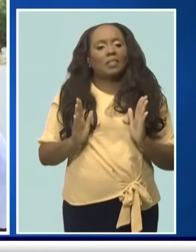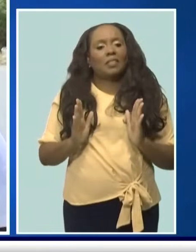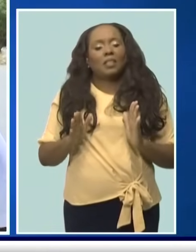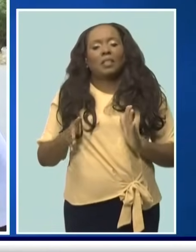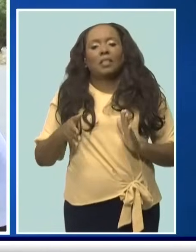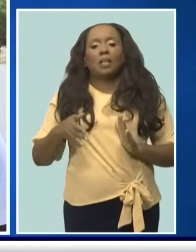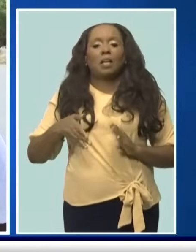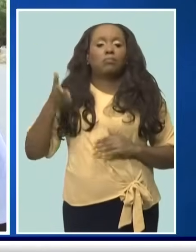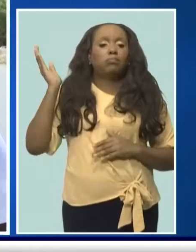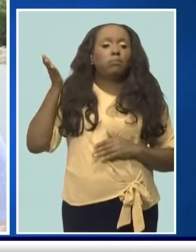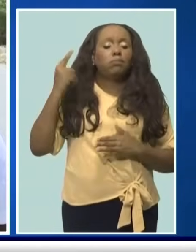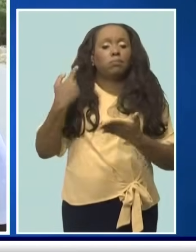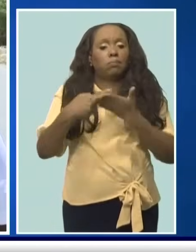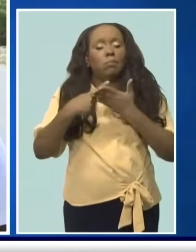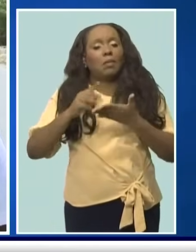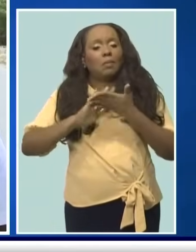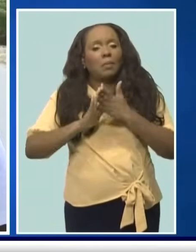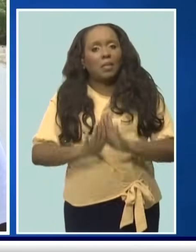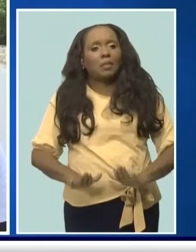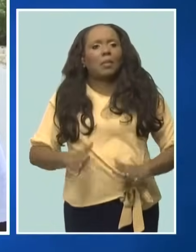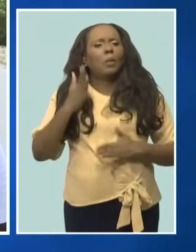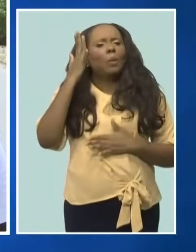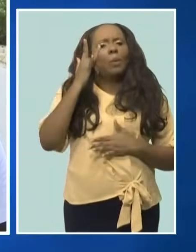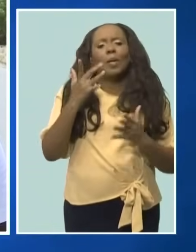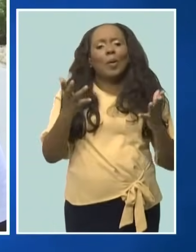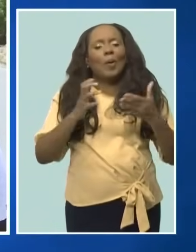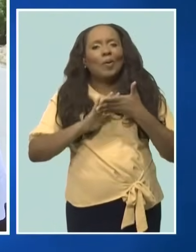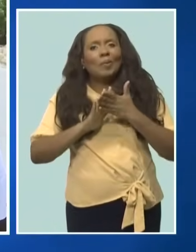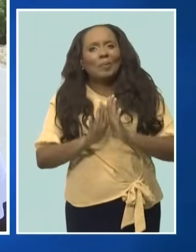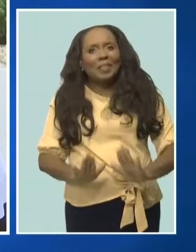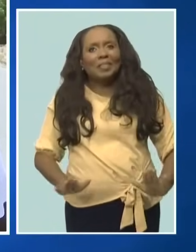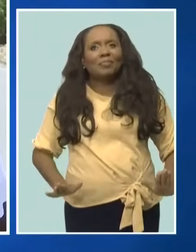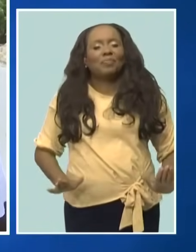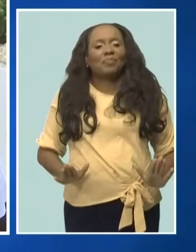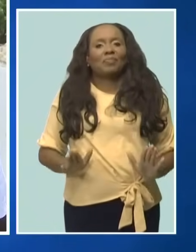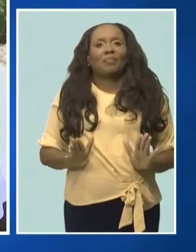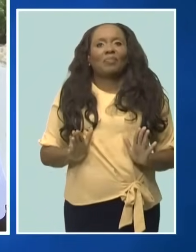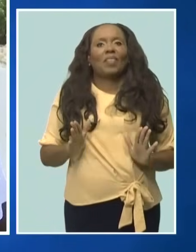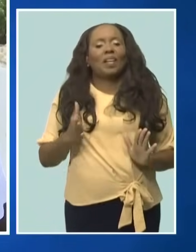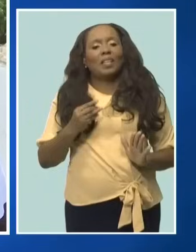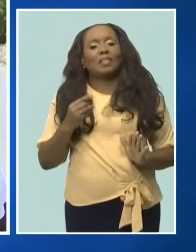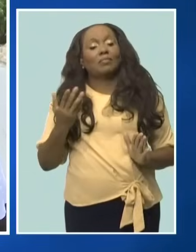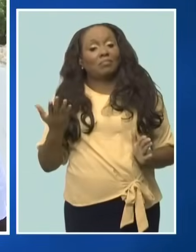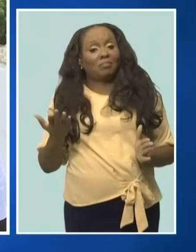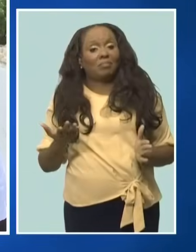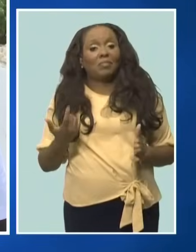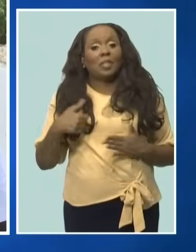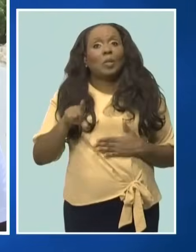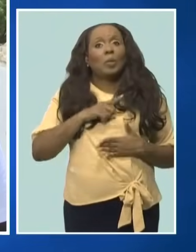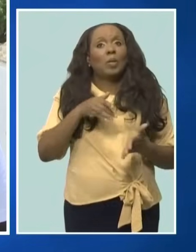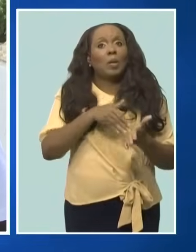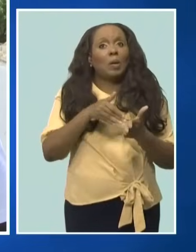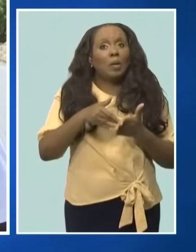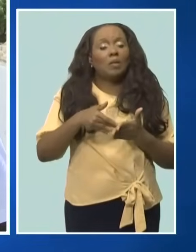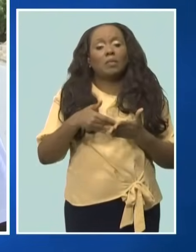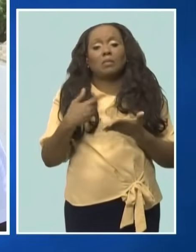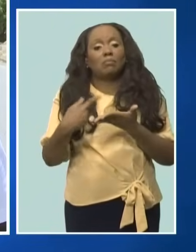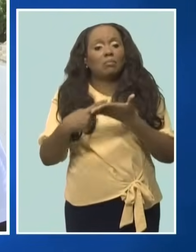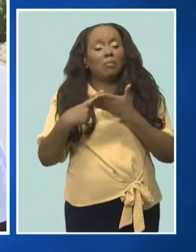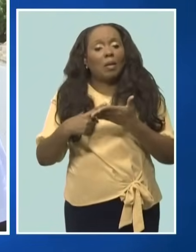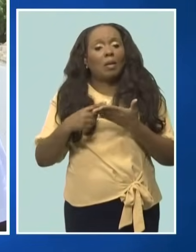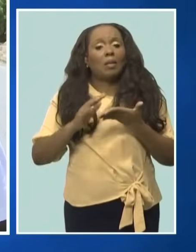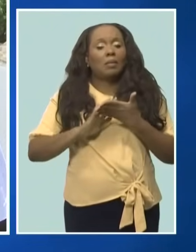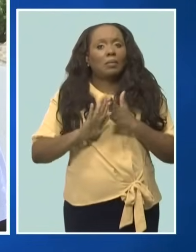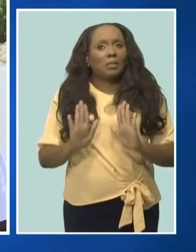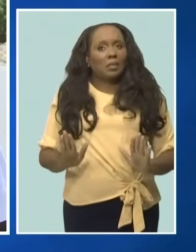about the reasons why we would want peace in our community and so on. And from time to time, we talk about these things because,